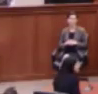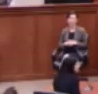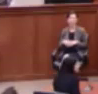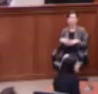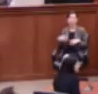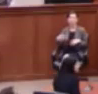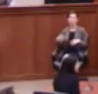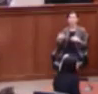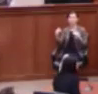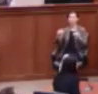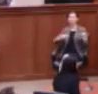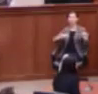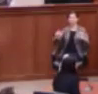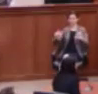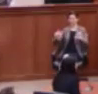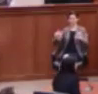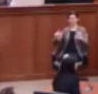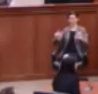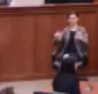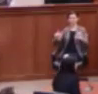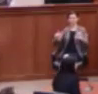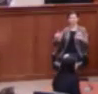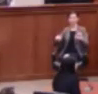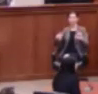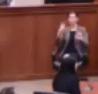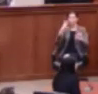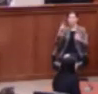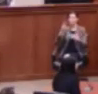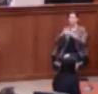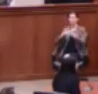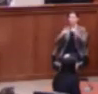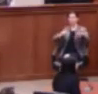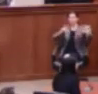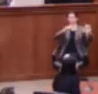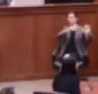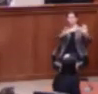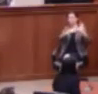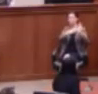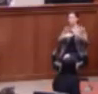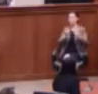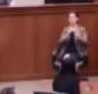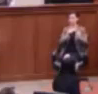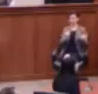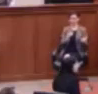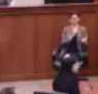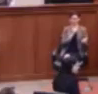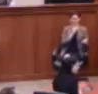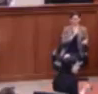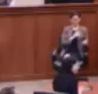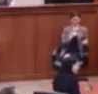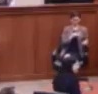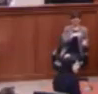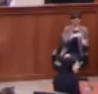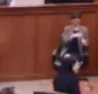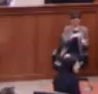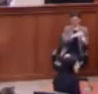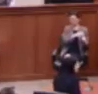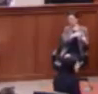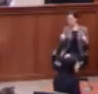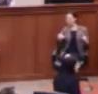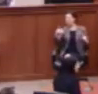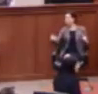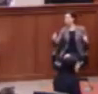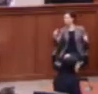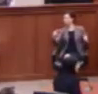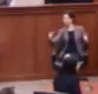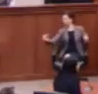So on the next slide, you see that we have a chart that kind of shows where we are and sets the stage for what our next